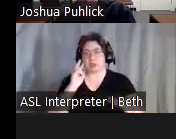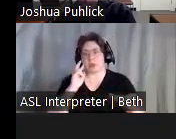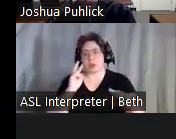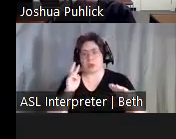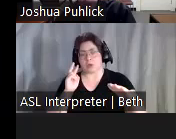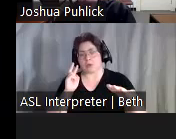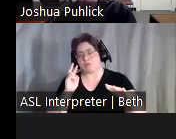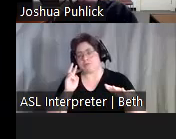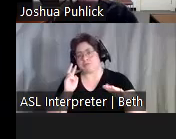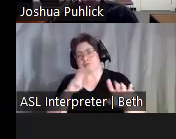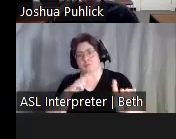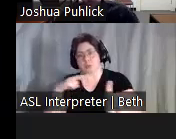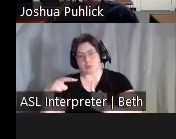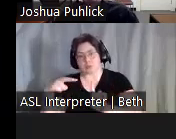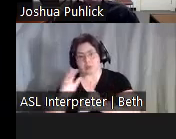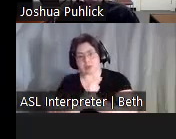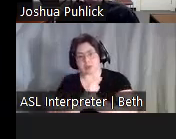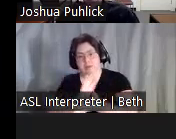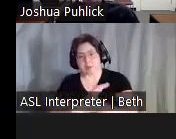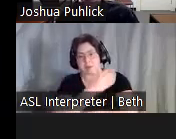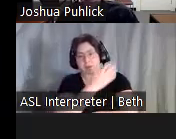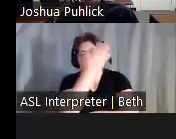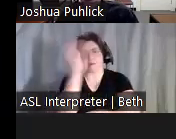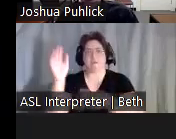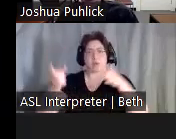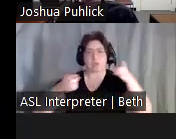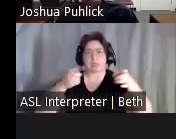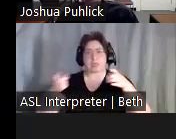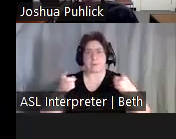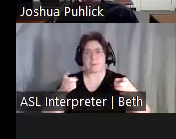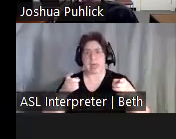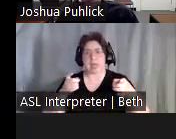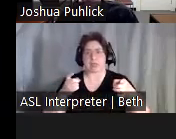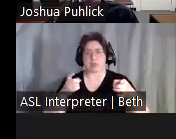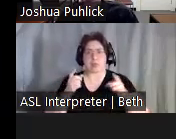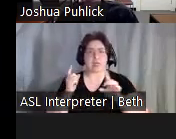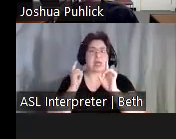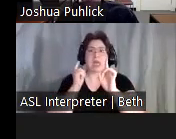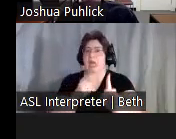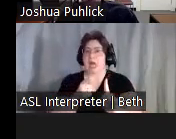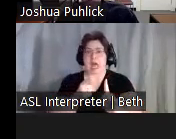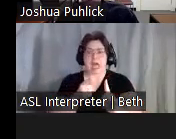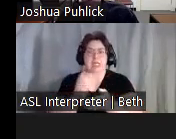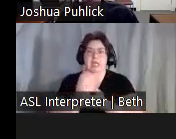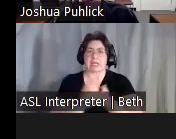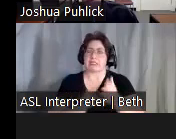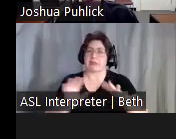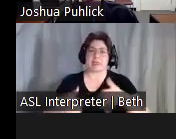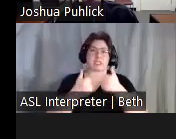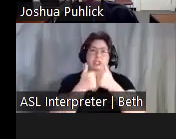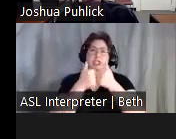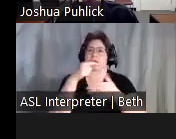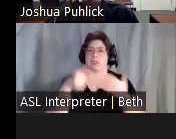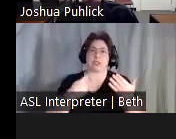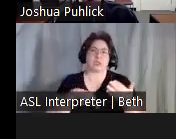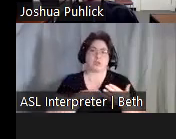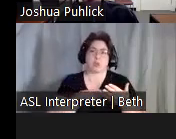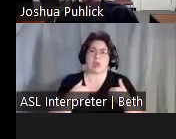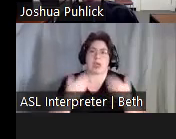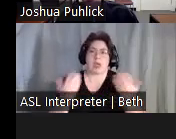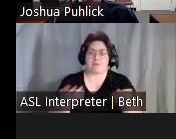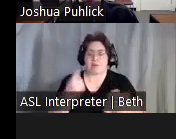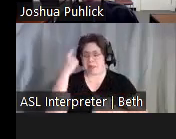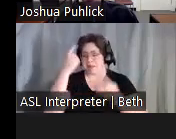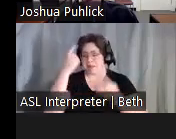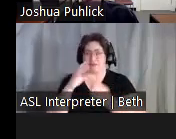workshop, really highlighting some of the challenges we have here when thinking about